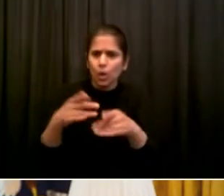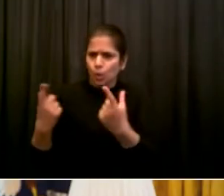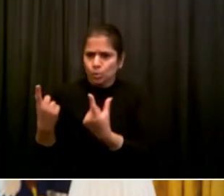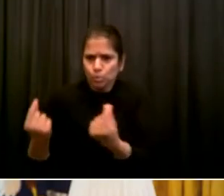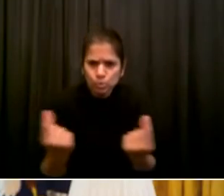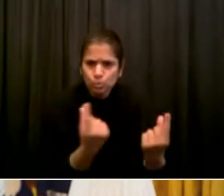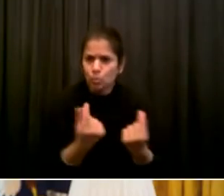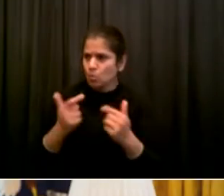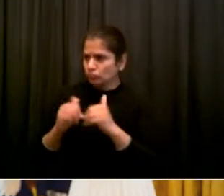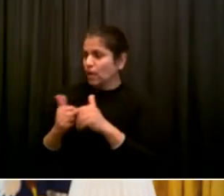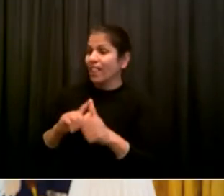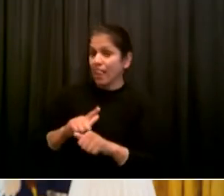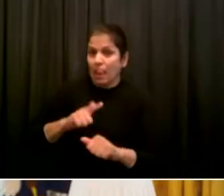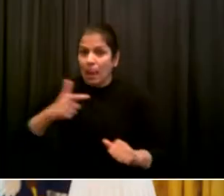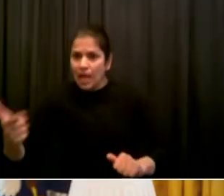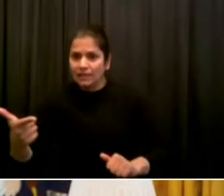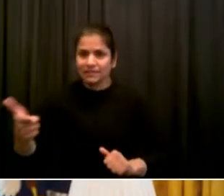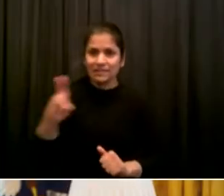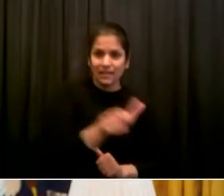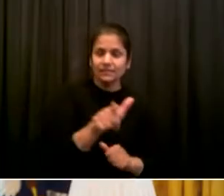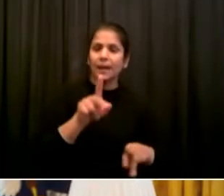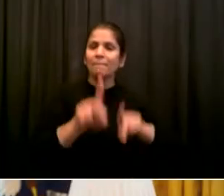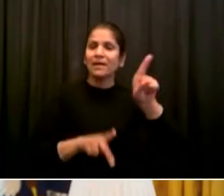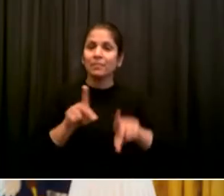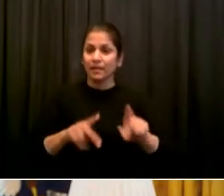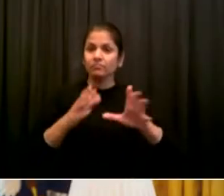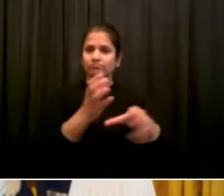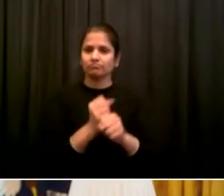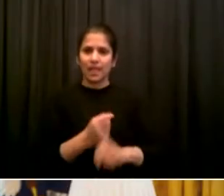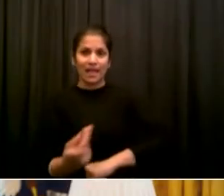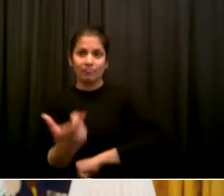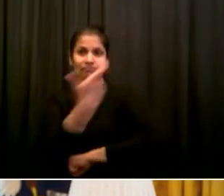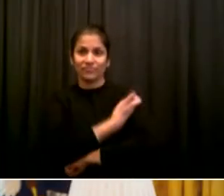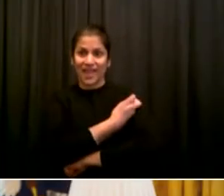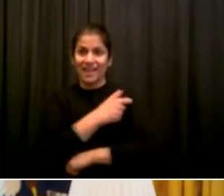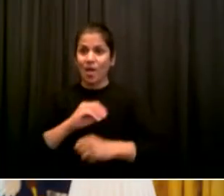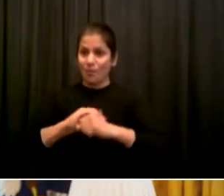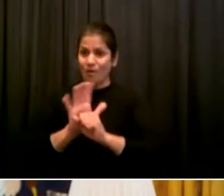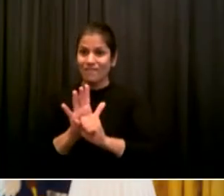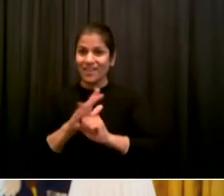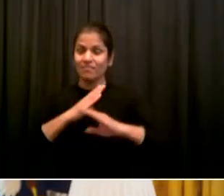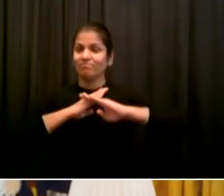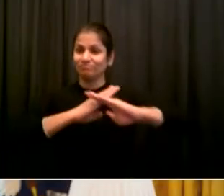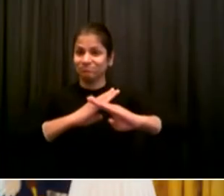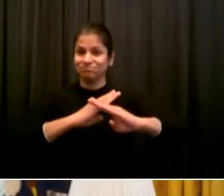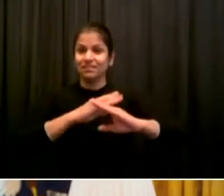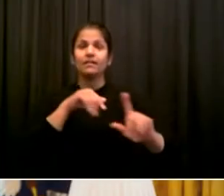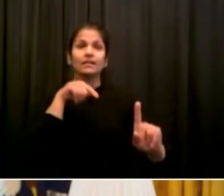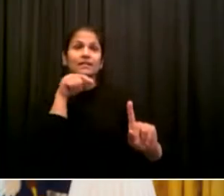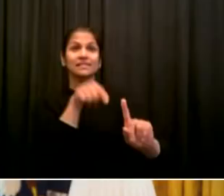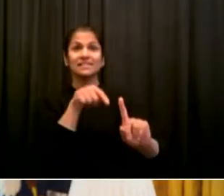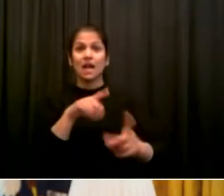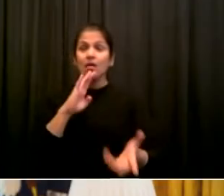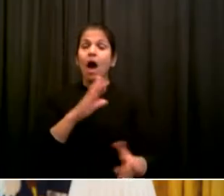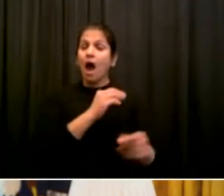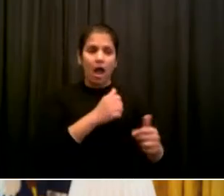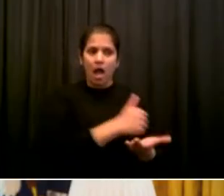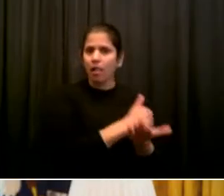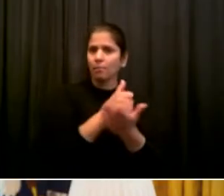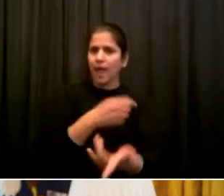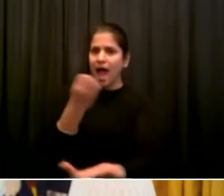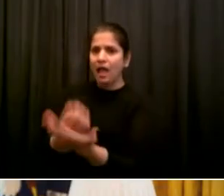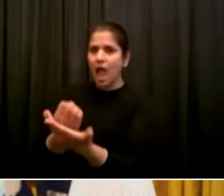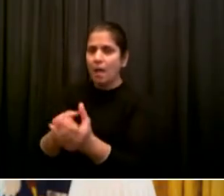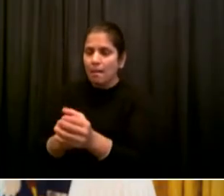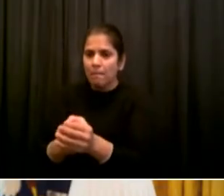forward. I agree entirely with the president that we need to move aggressively. Obviously, what we're missing is